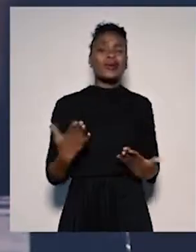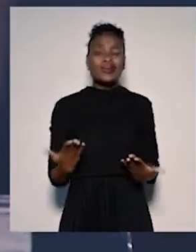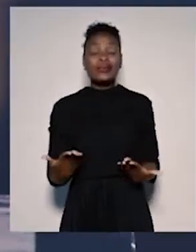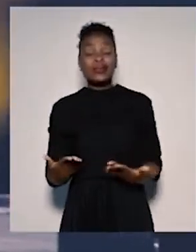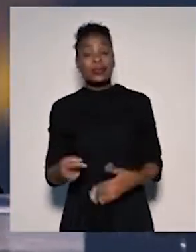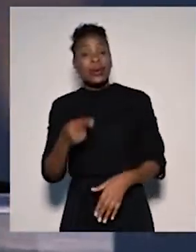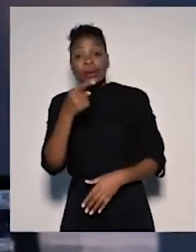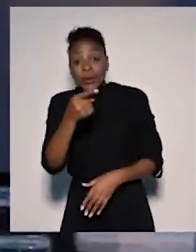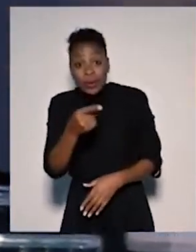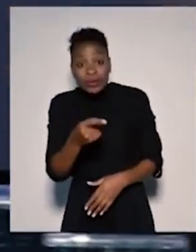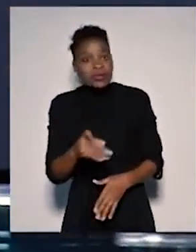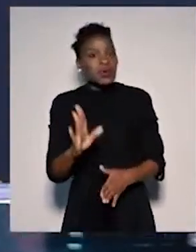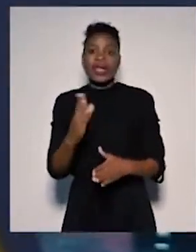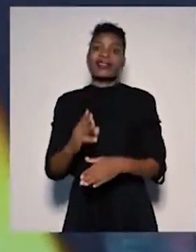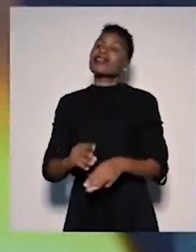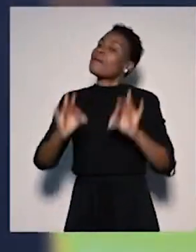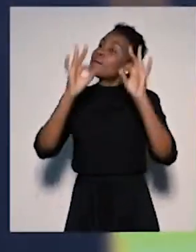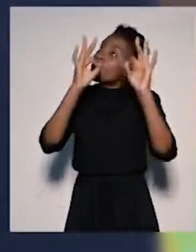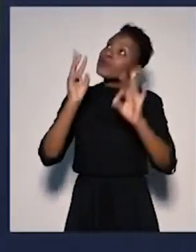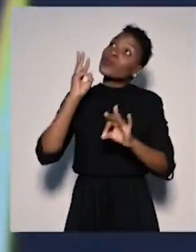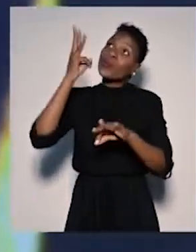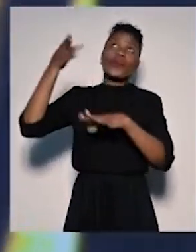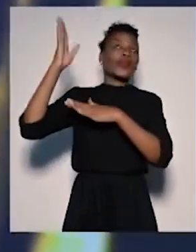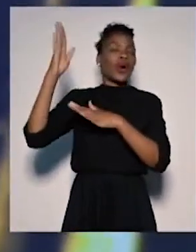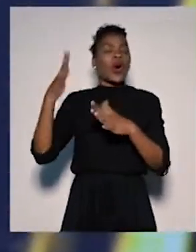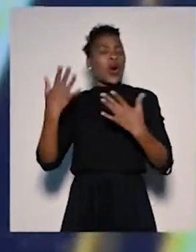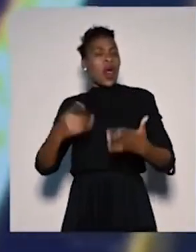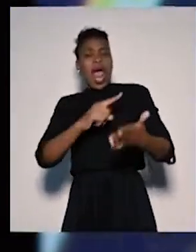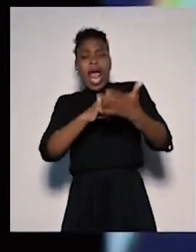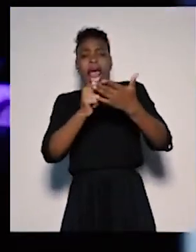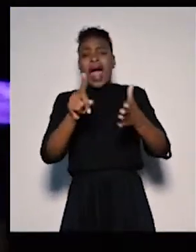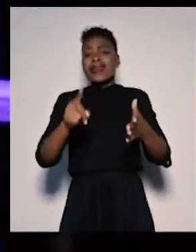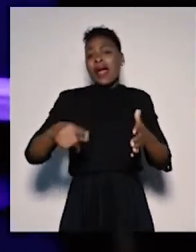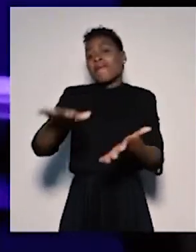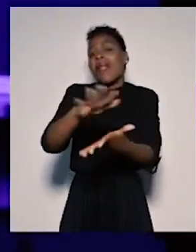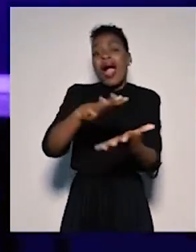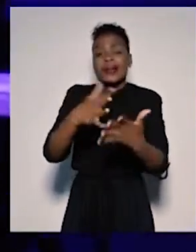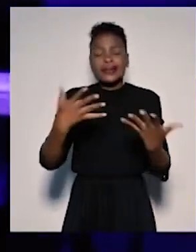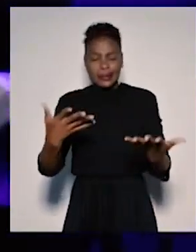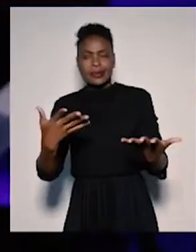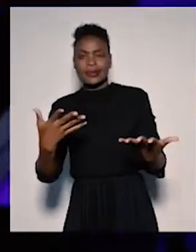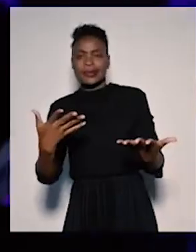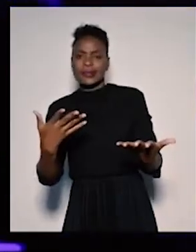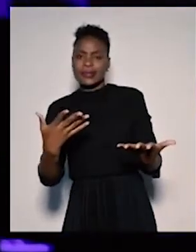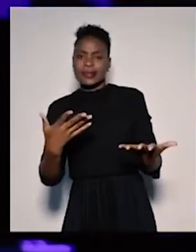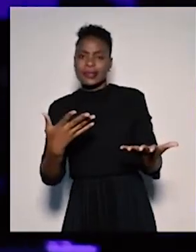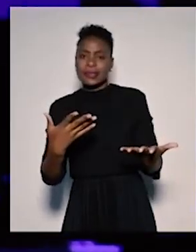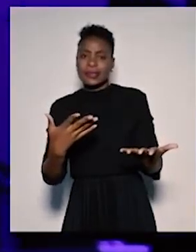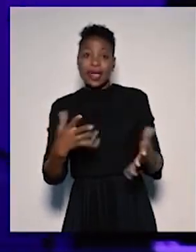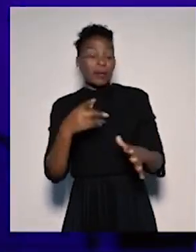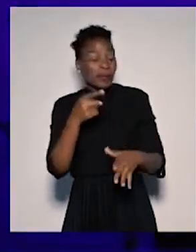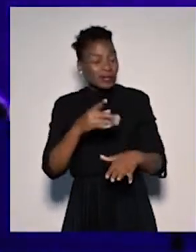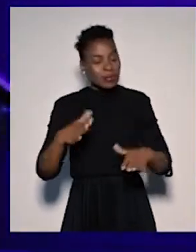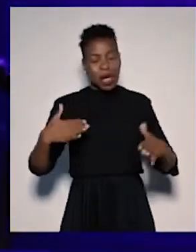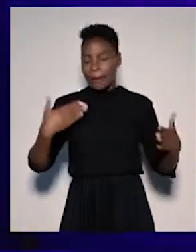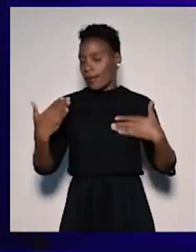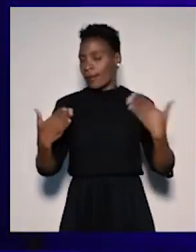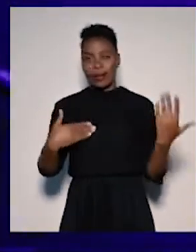Because you're not in the sweet spot. You're God's children. He likes you. But he's not pleased with